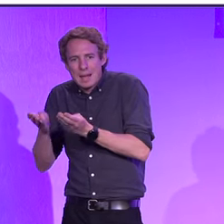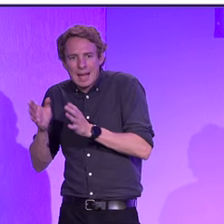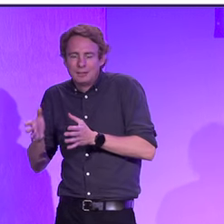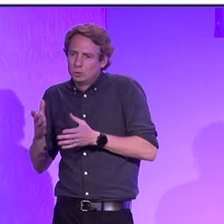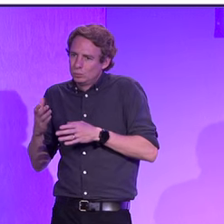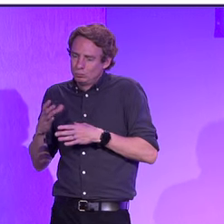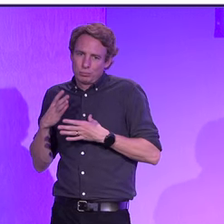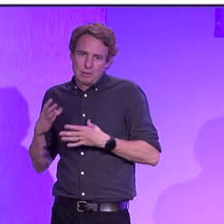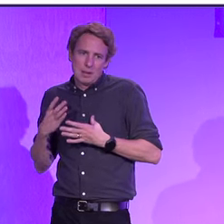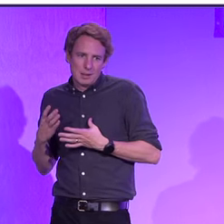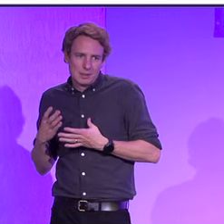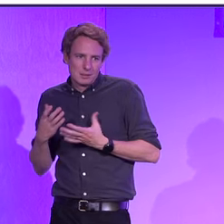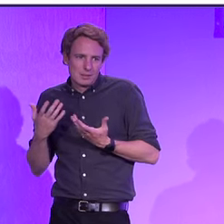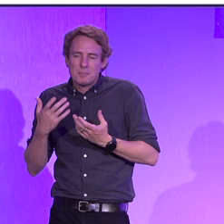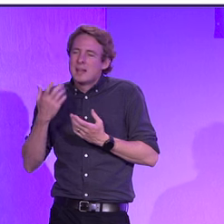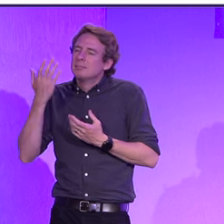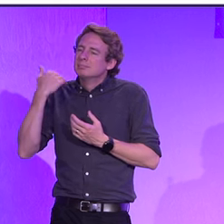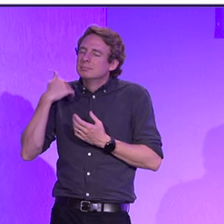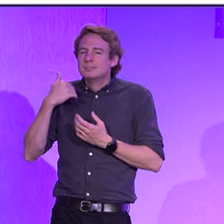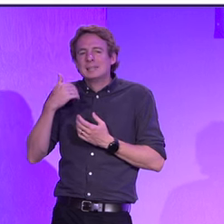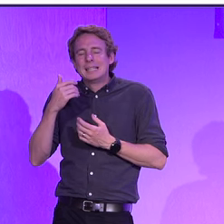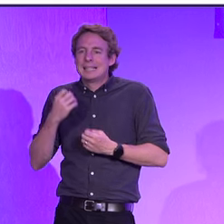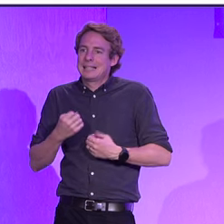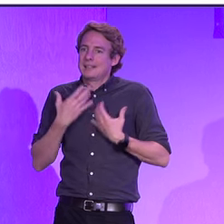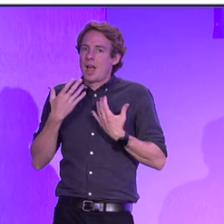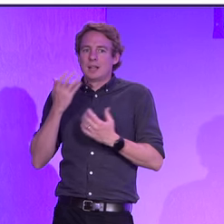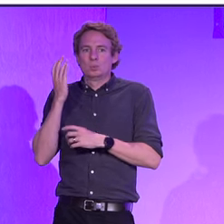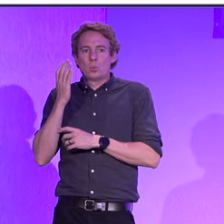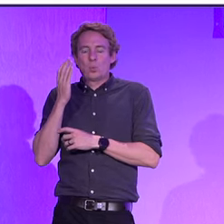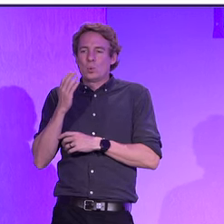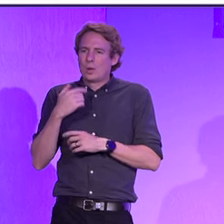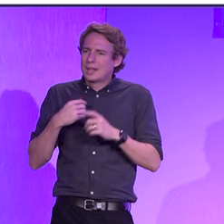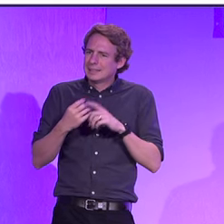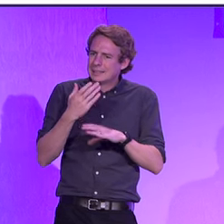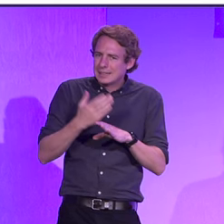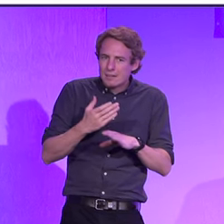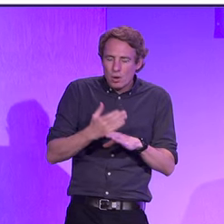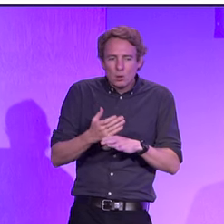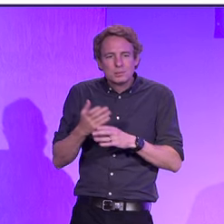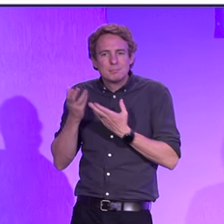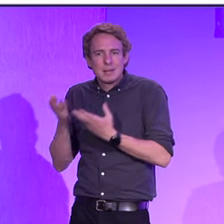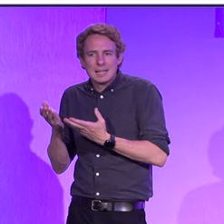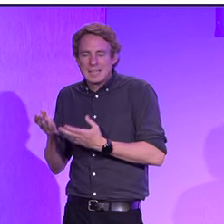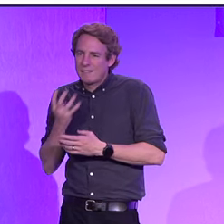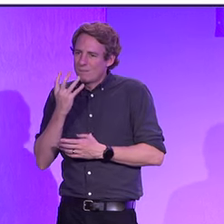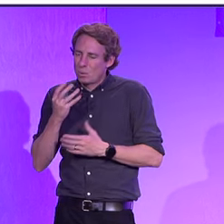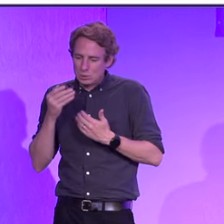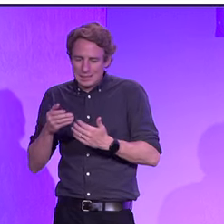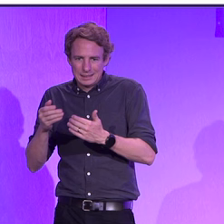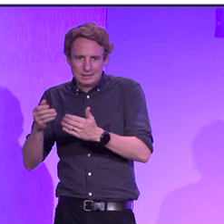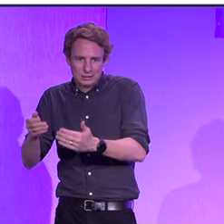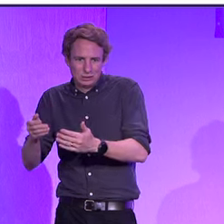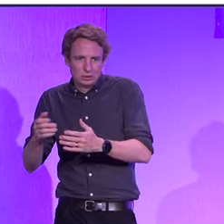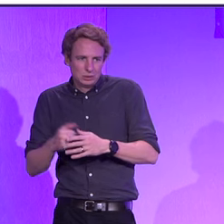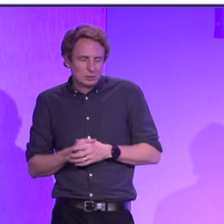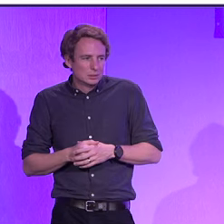kind of built from the Ignite talk, where I look at both DevOps and baking in four different stages. And with planning and prepping, you know, with software